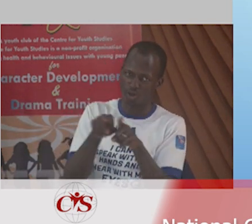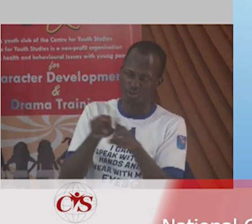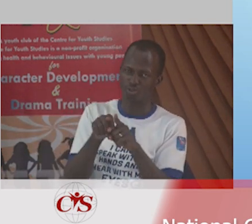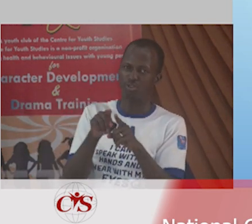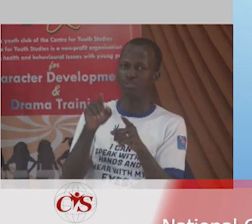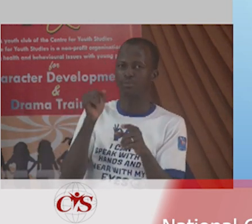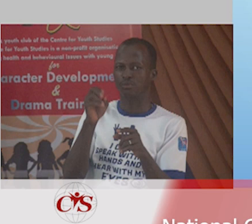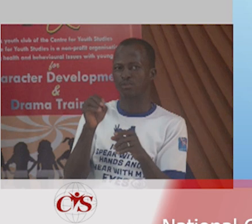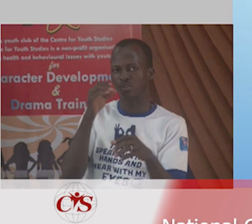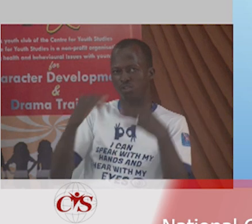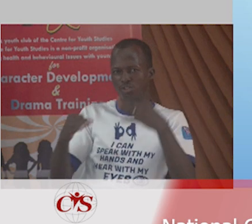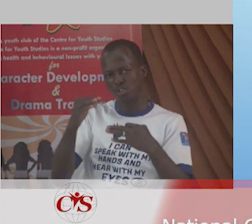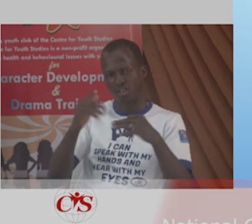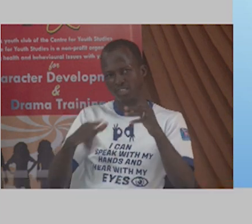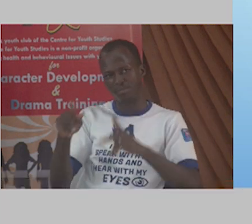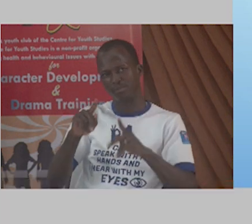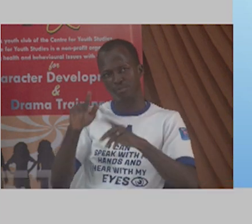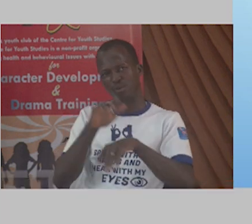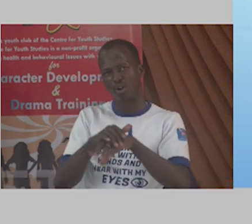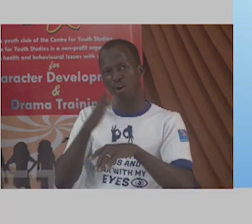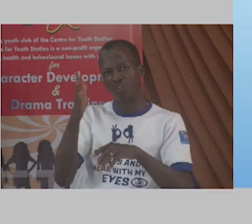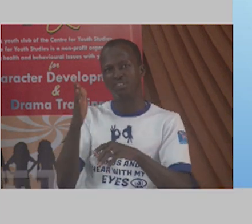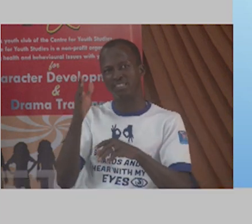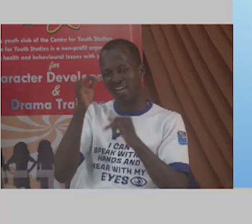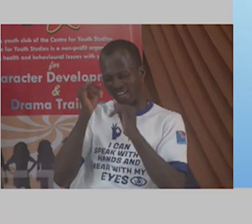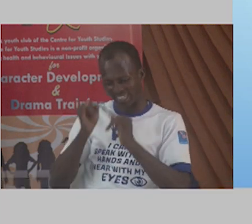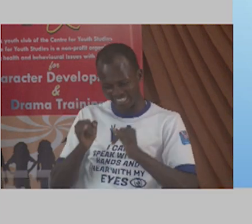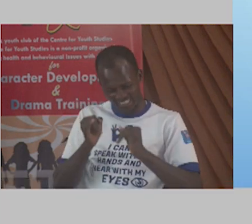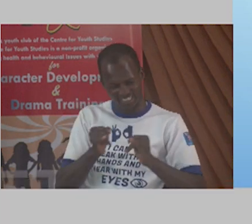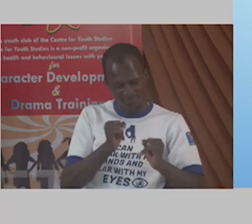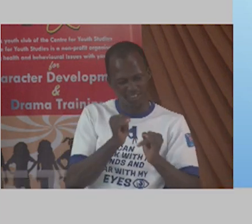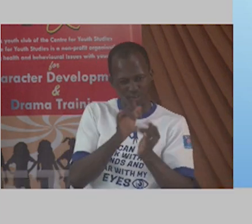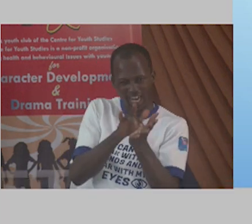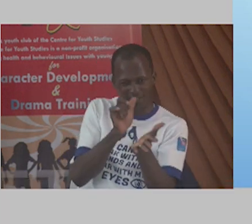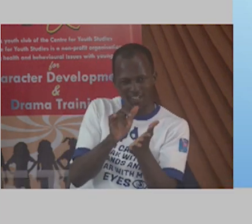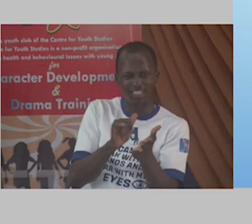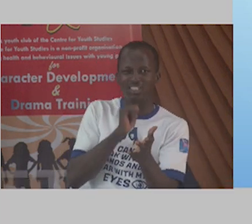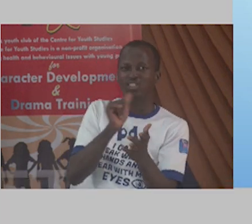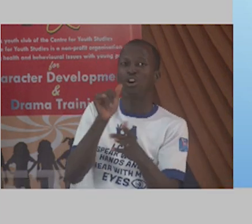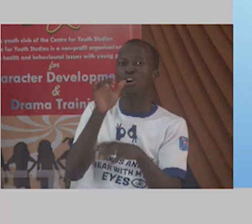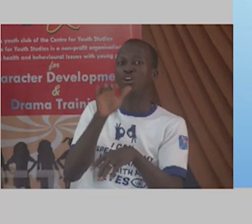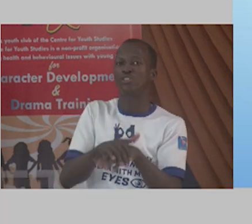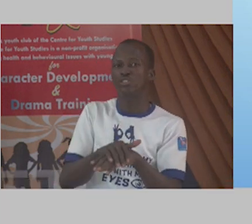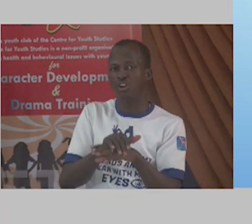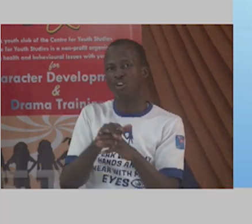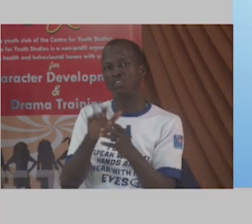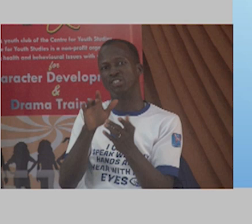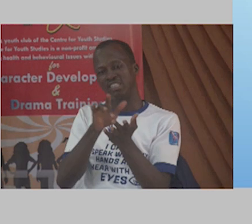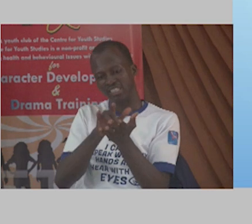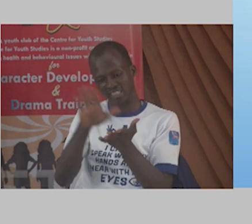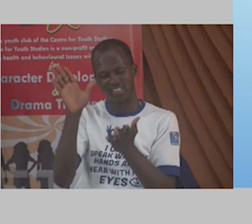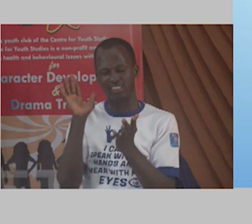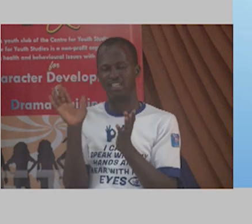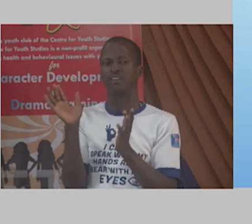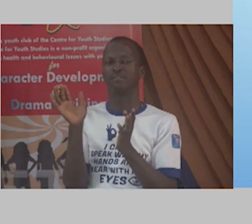should judge people on their individual merit and not on stereotypes.